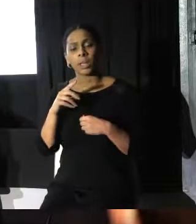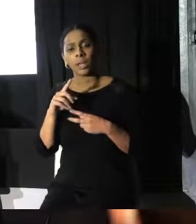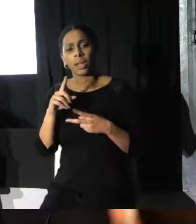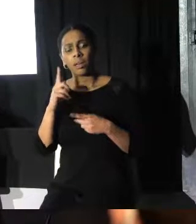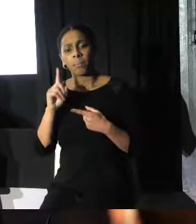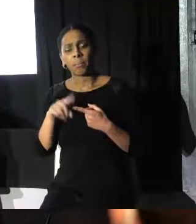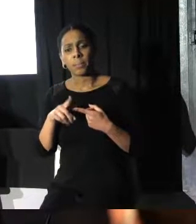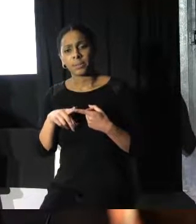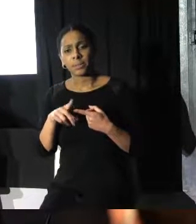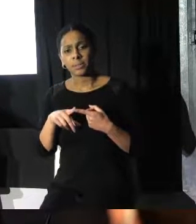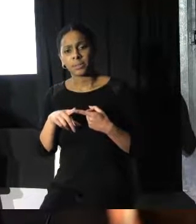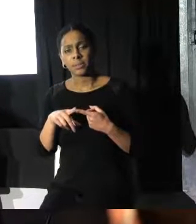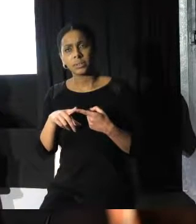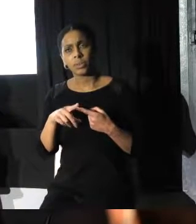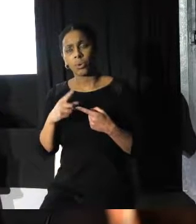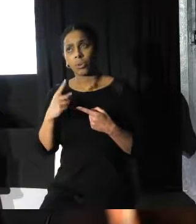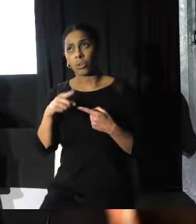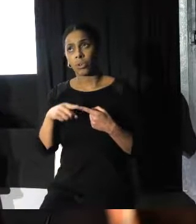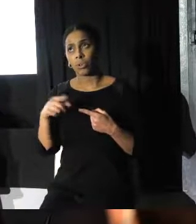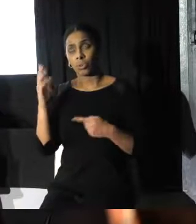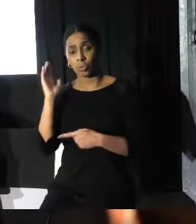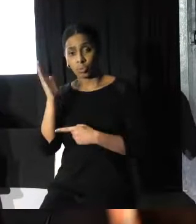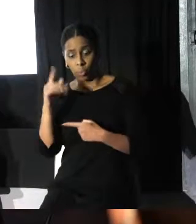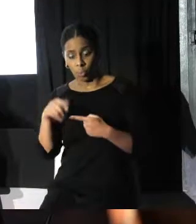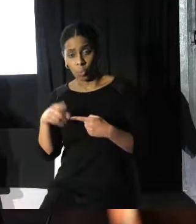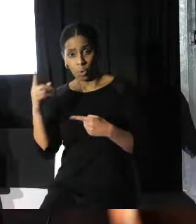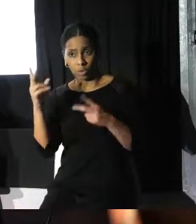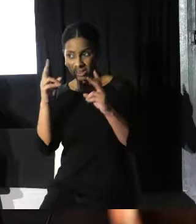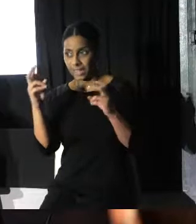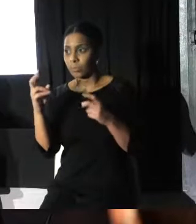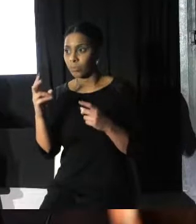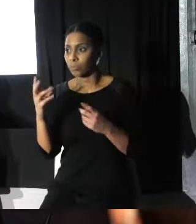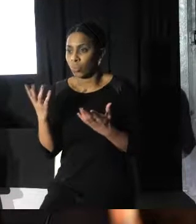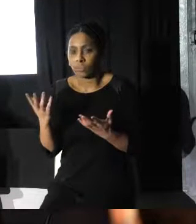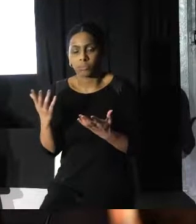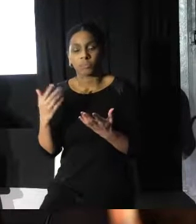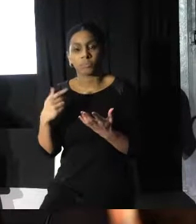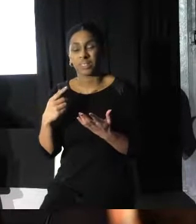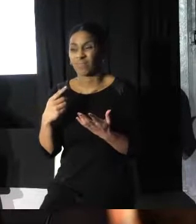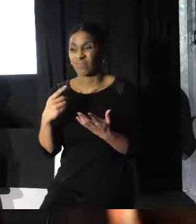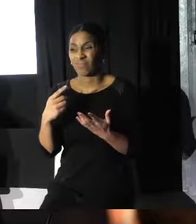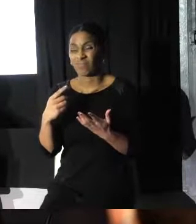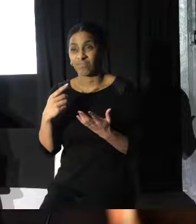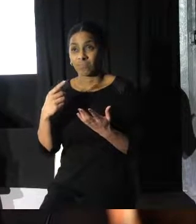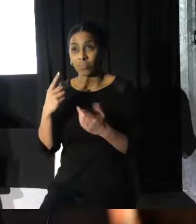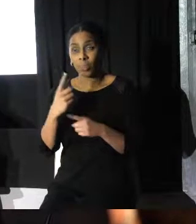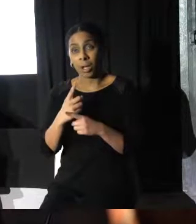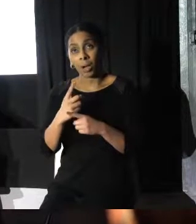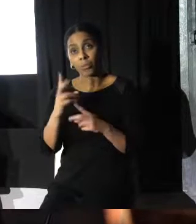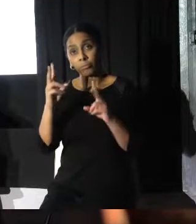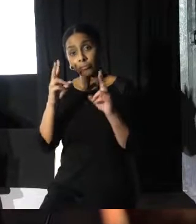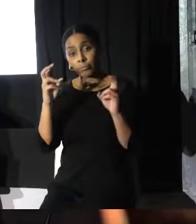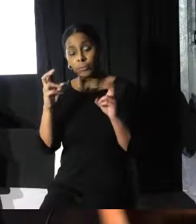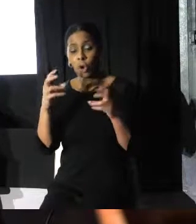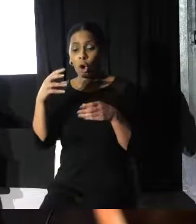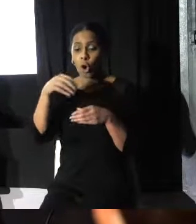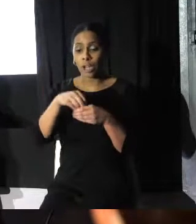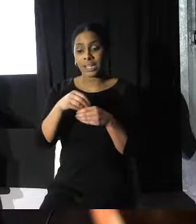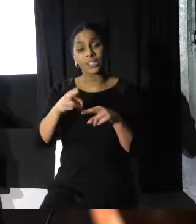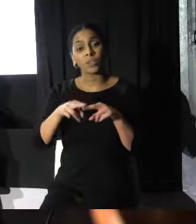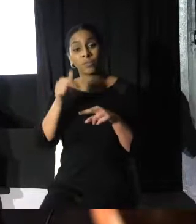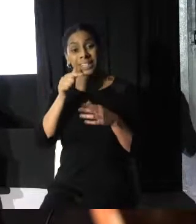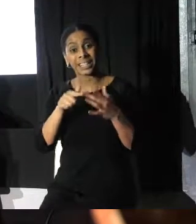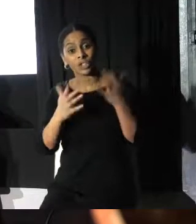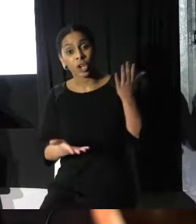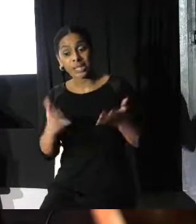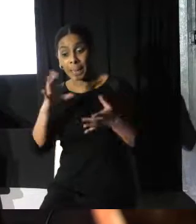of the themes of the talk was that we have to move away from seeing contexts of injustice as in the past and see them in the present,